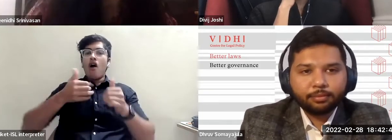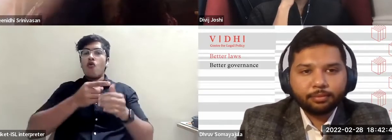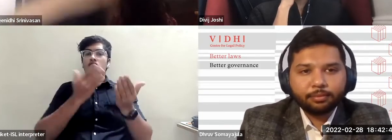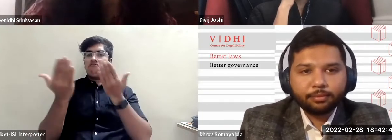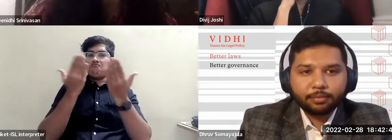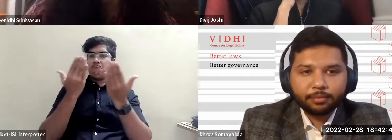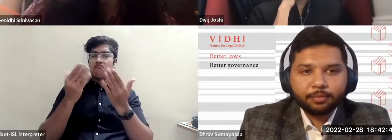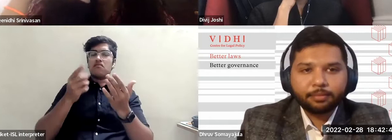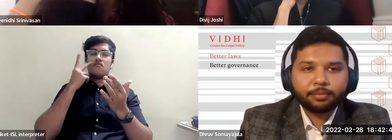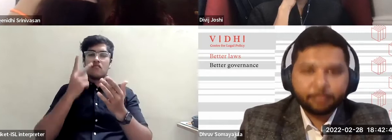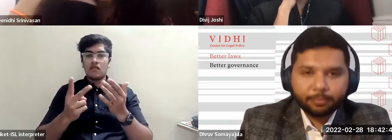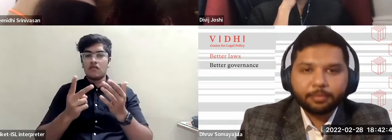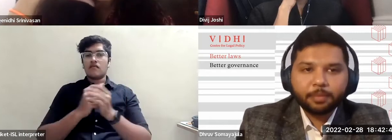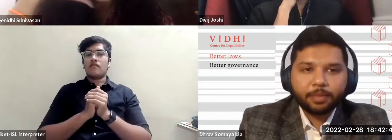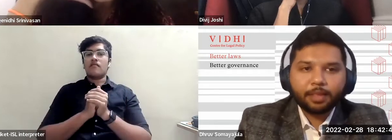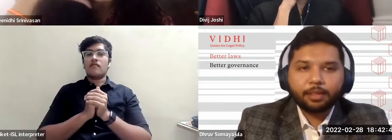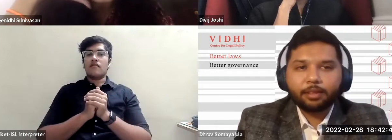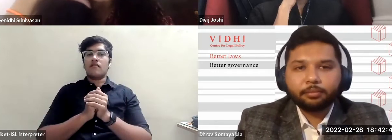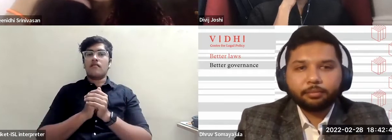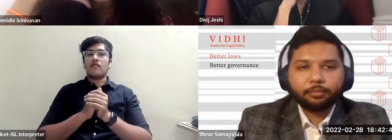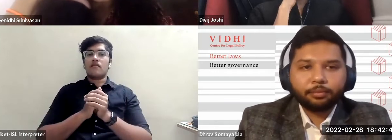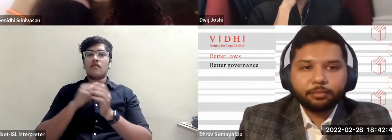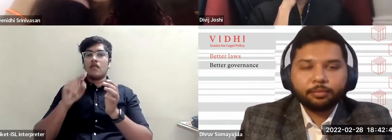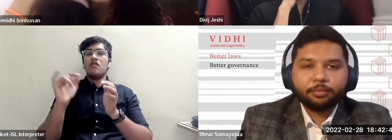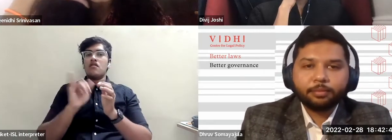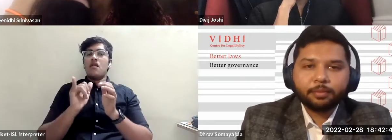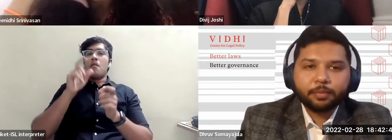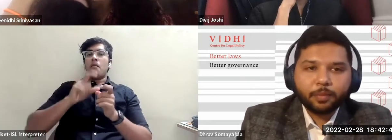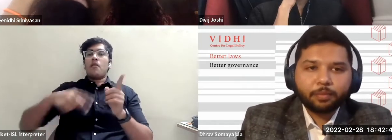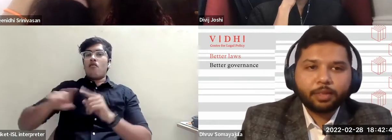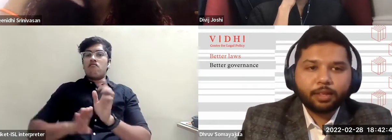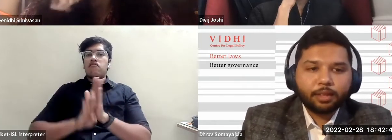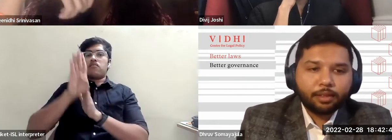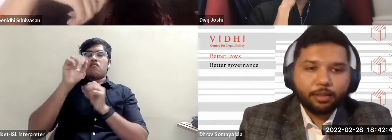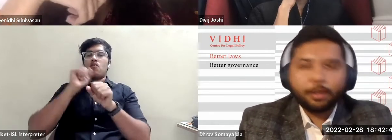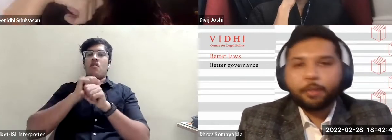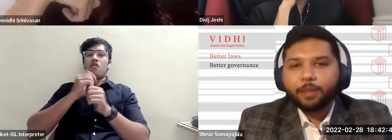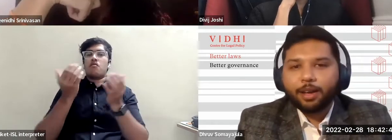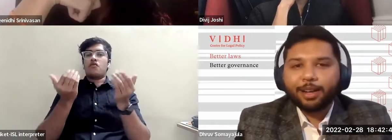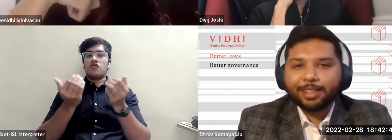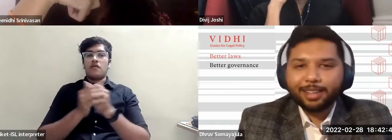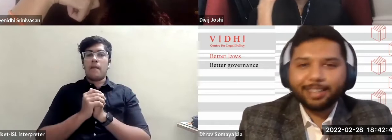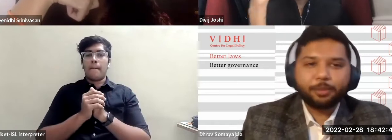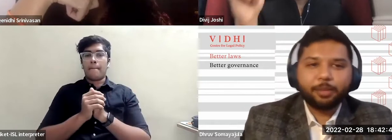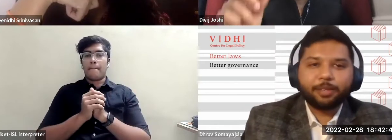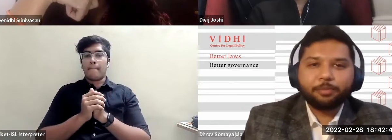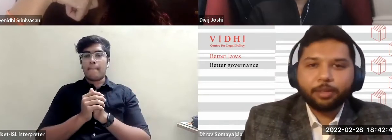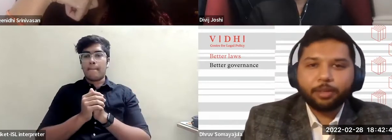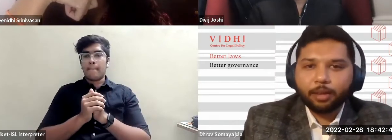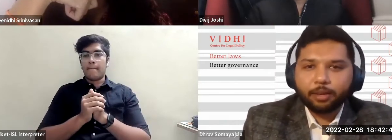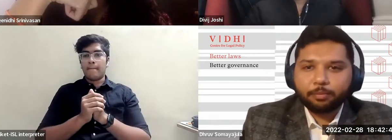I think bottom up sort of codes of practice or standards. Yeah, I think it would